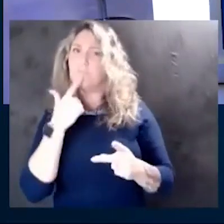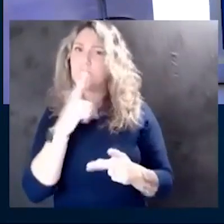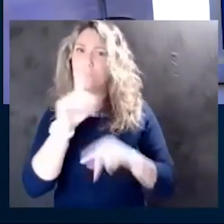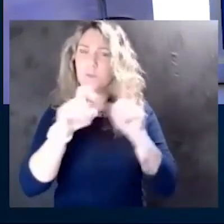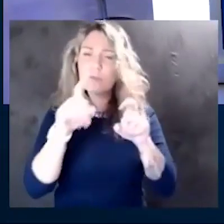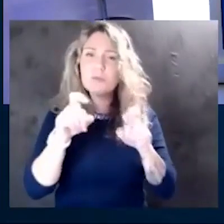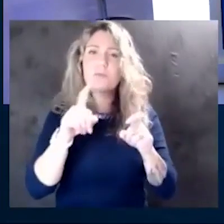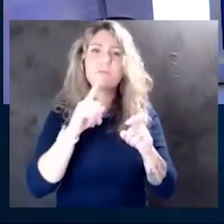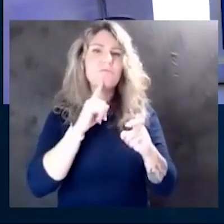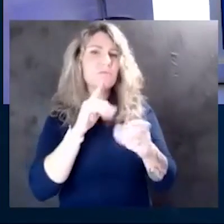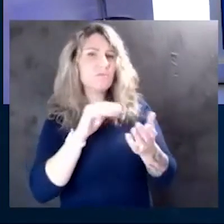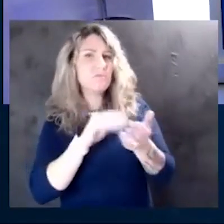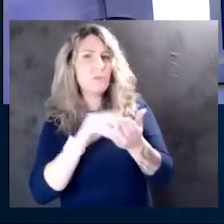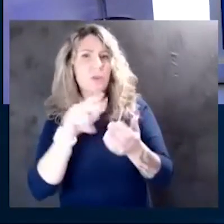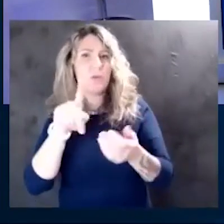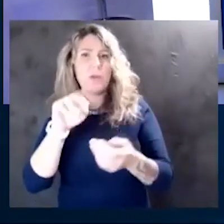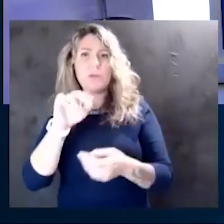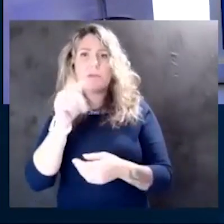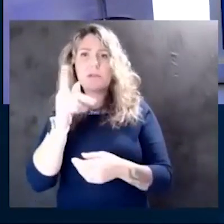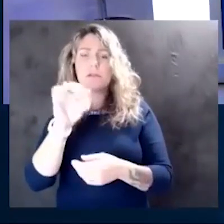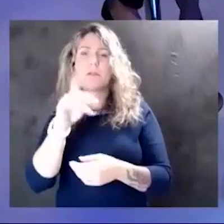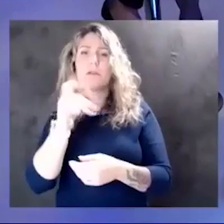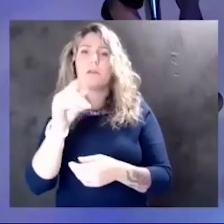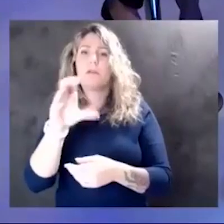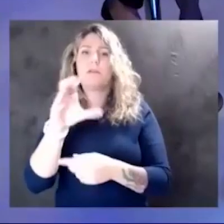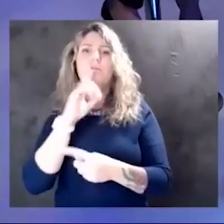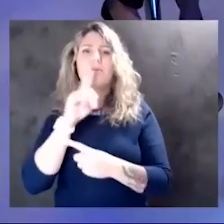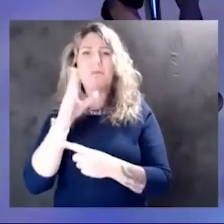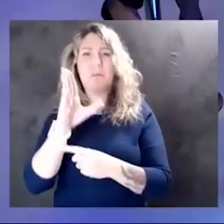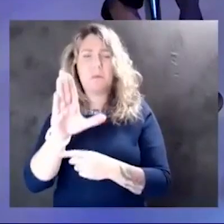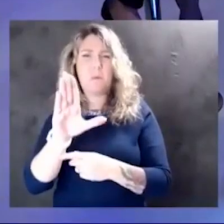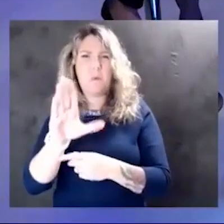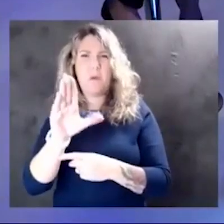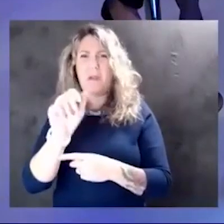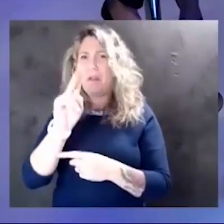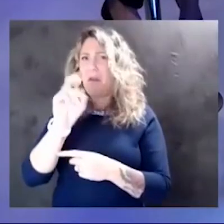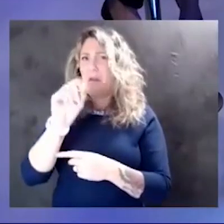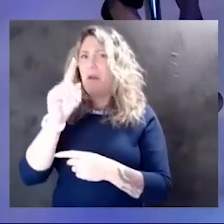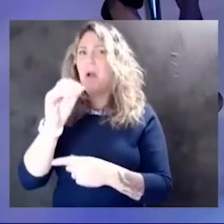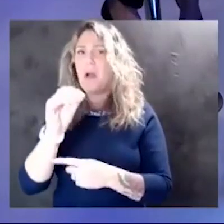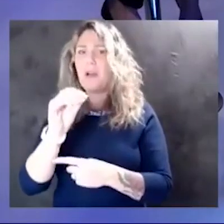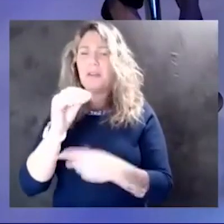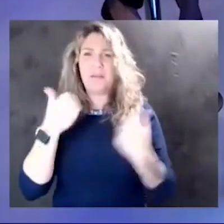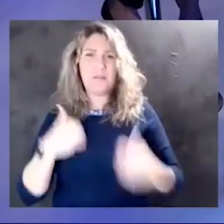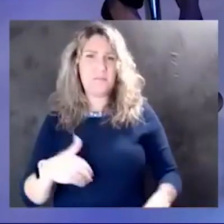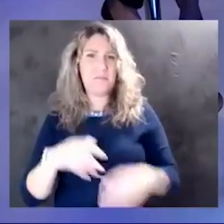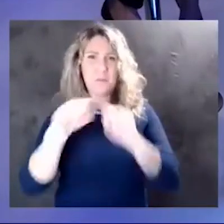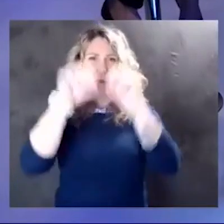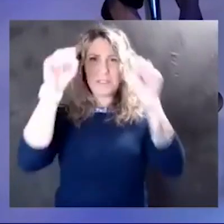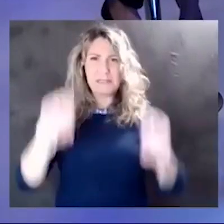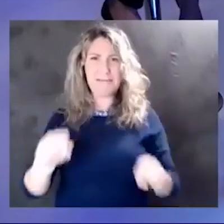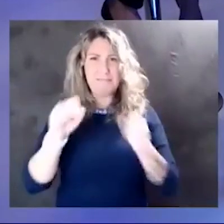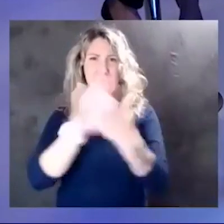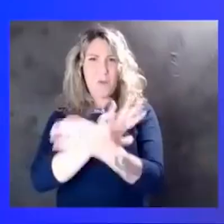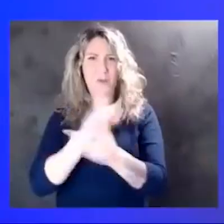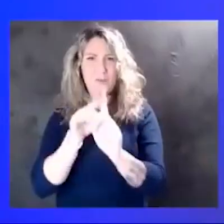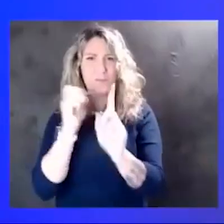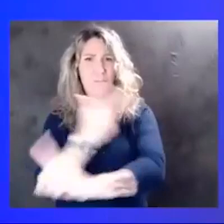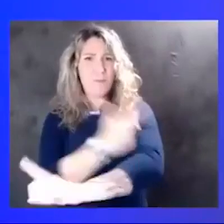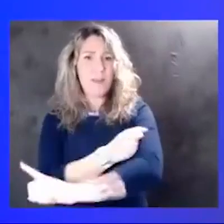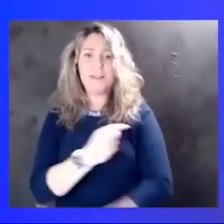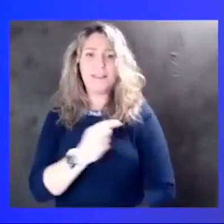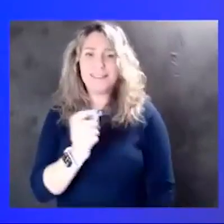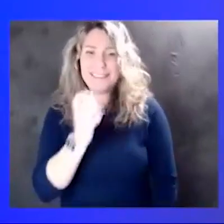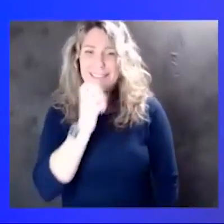thinking that maybe your autoimmune disorder was caused by the vaccine. True or false? I don't think so. It wasn't temporally